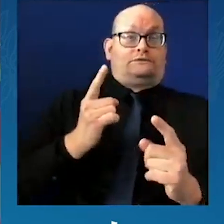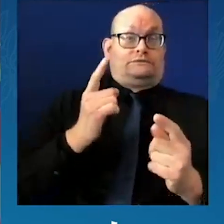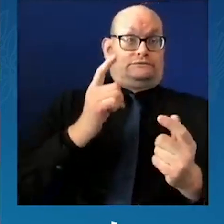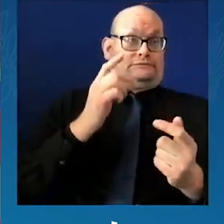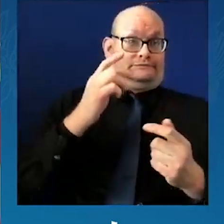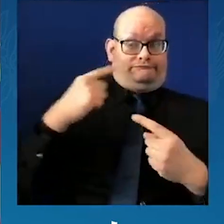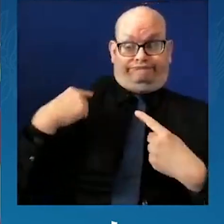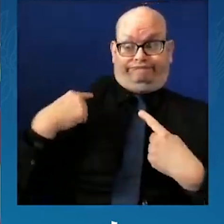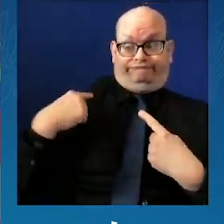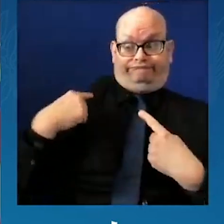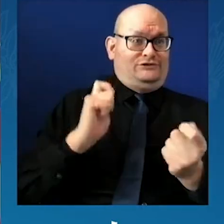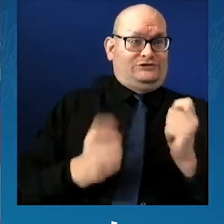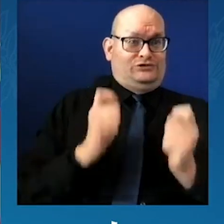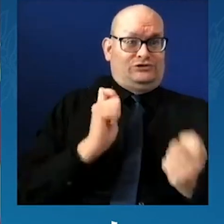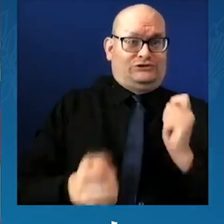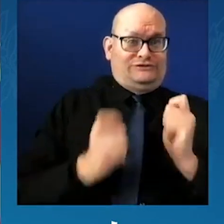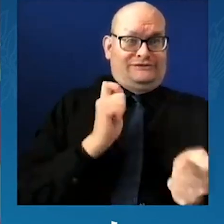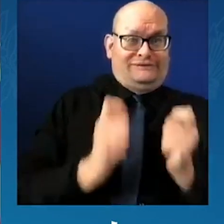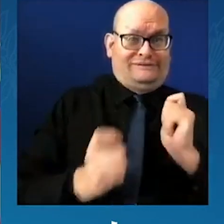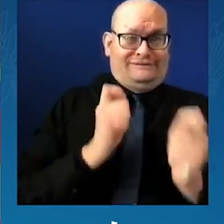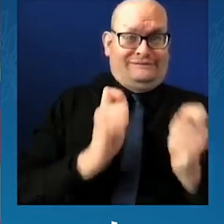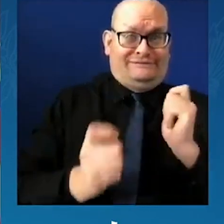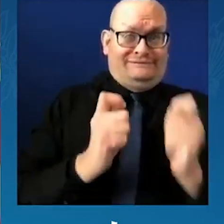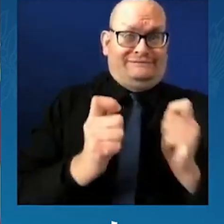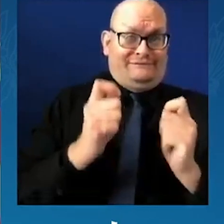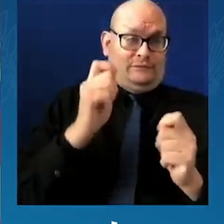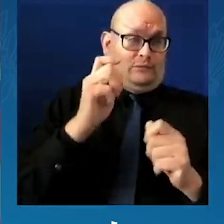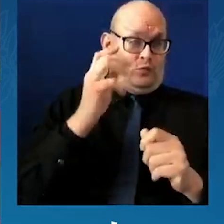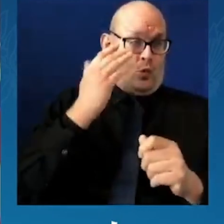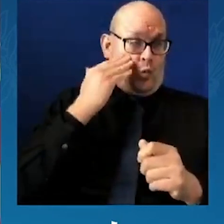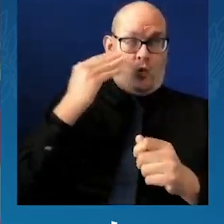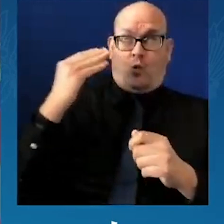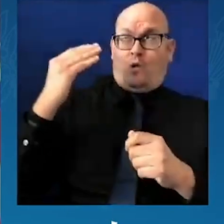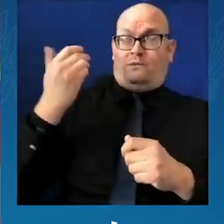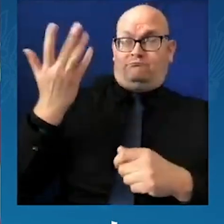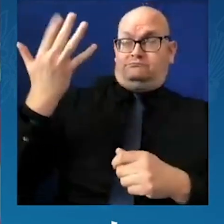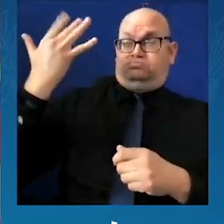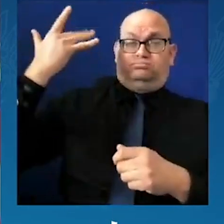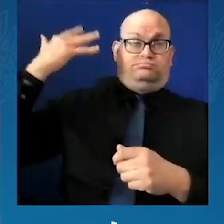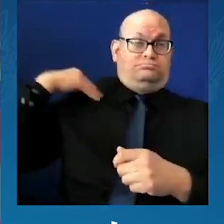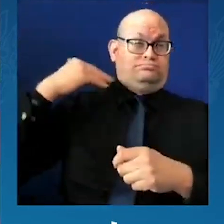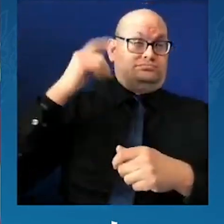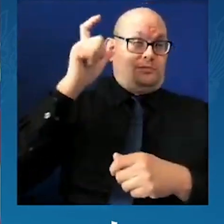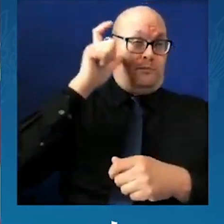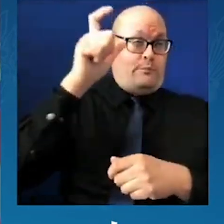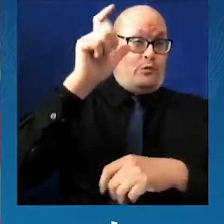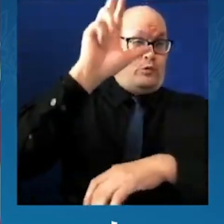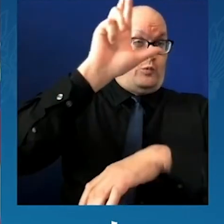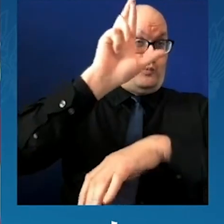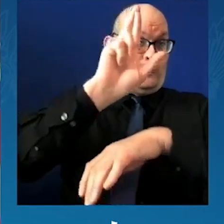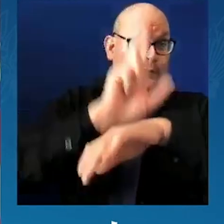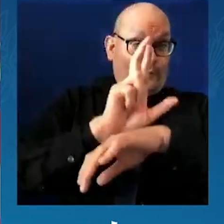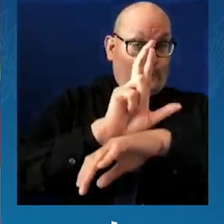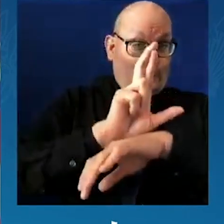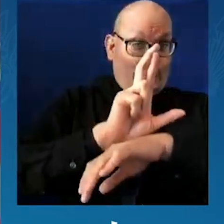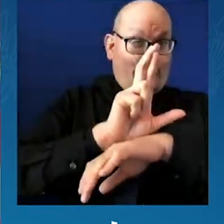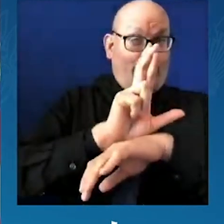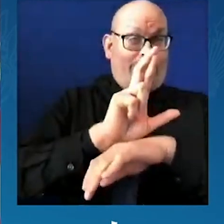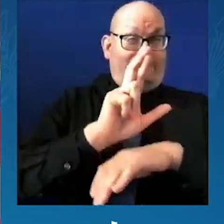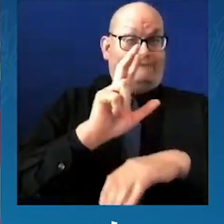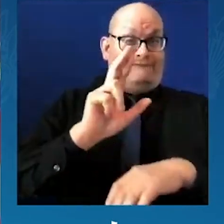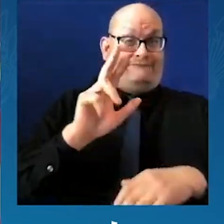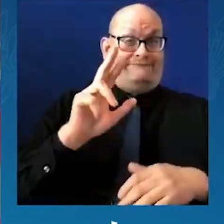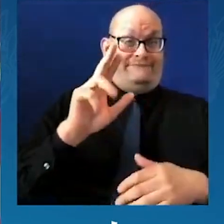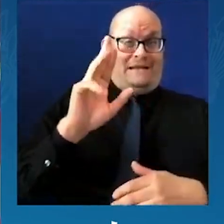moon 6 decades ago. We have traveled billions of miles into